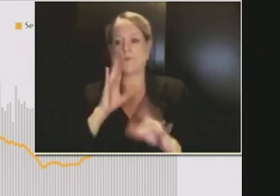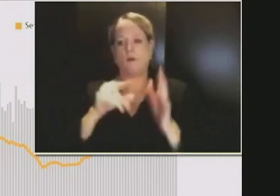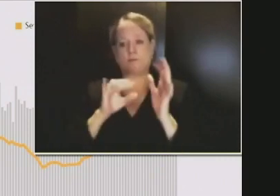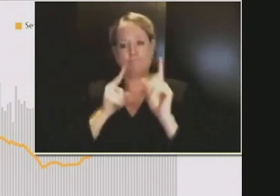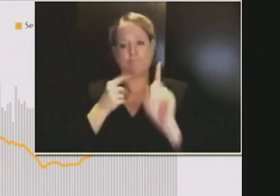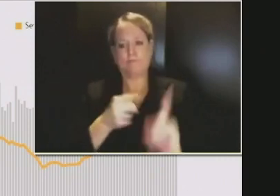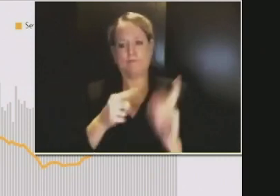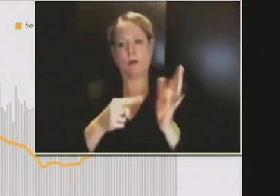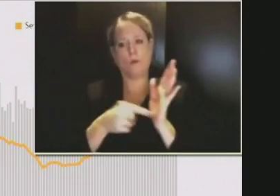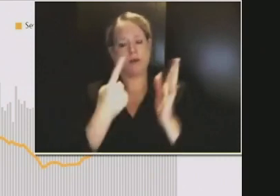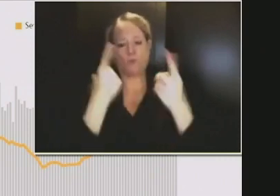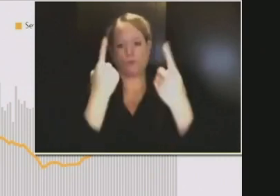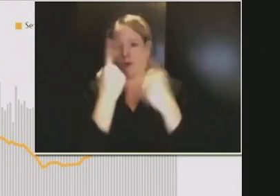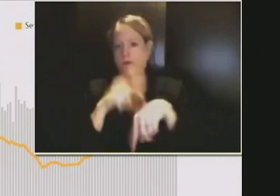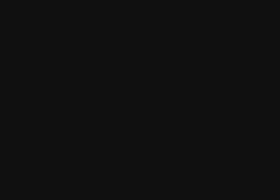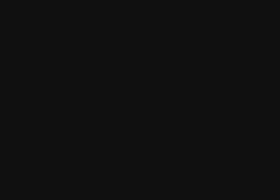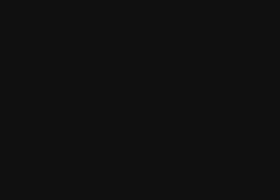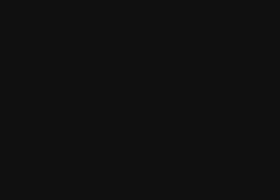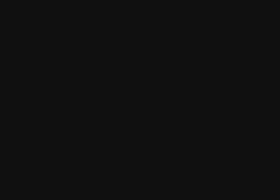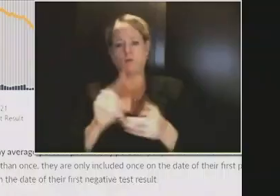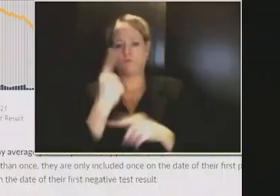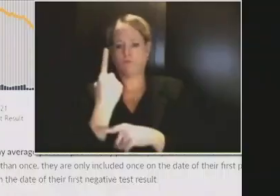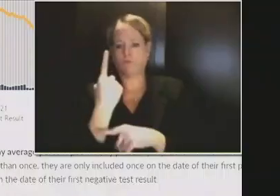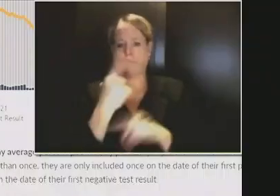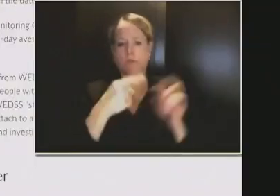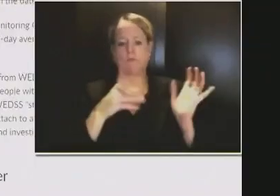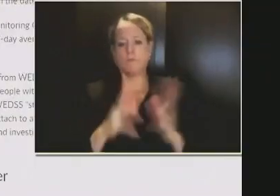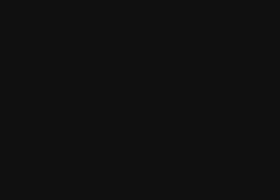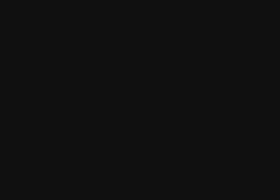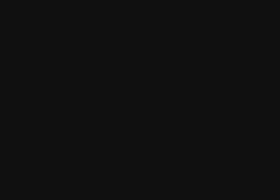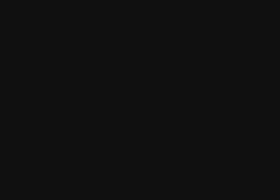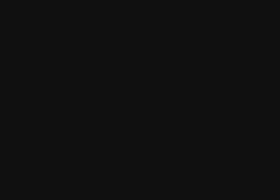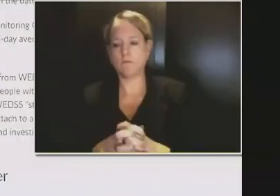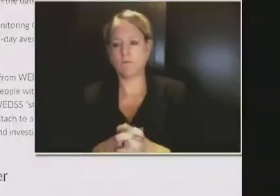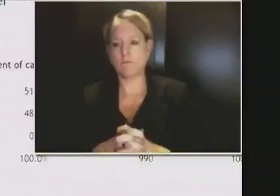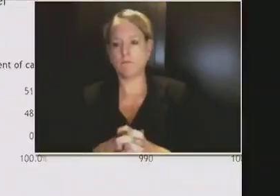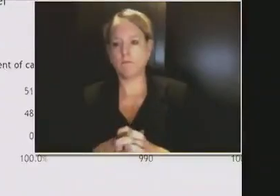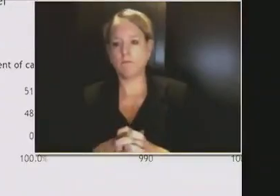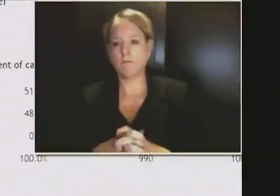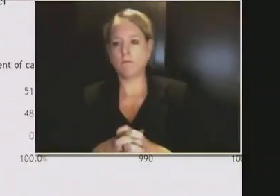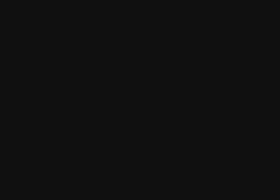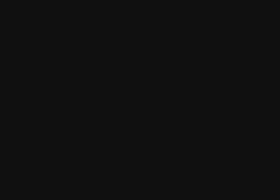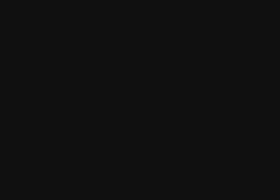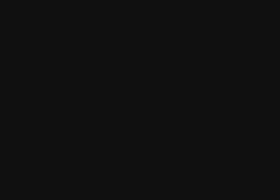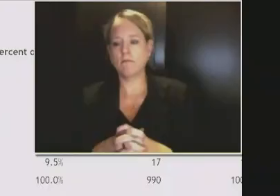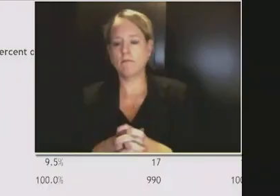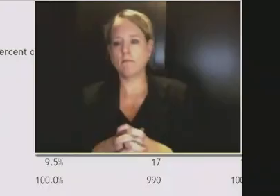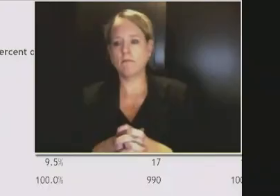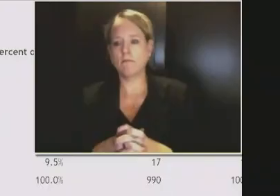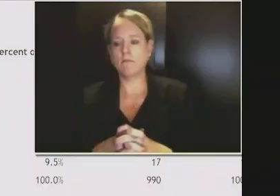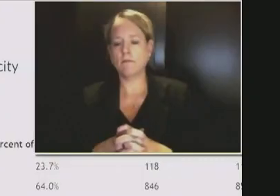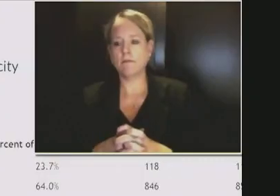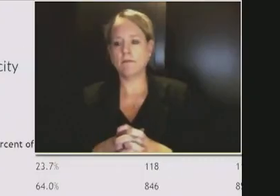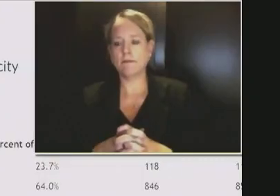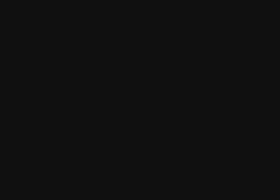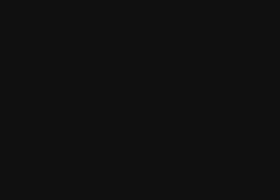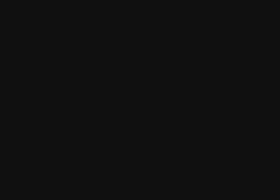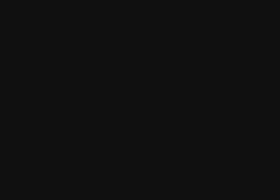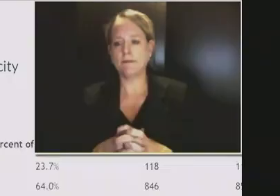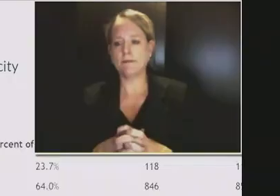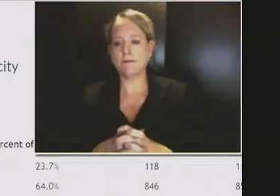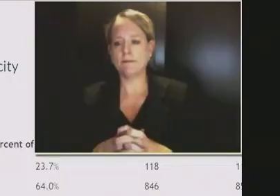really focused on our lab testing capacity. And so if you've spent a lot of time on this